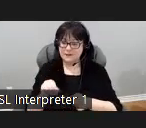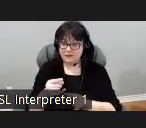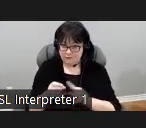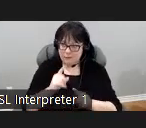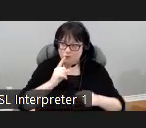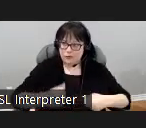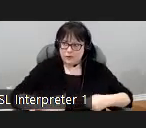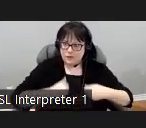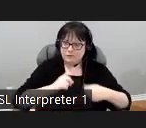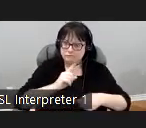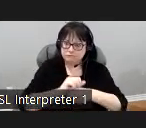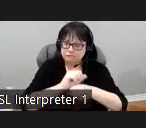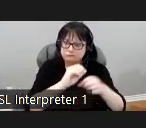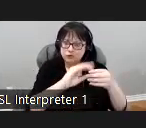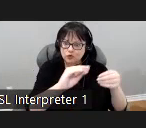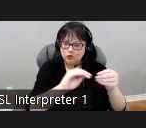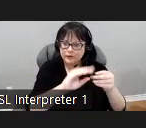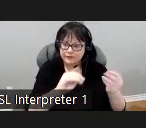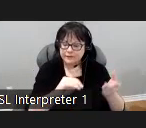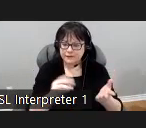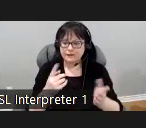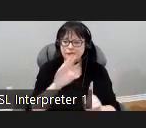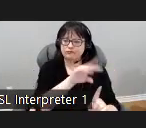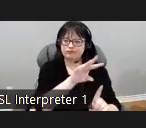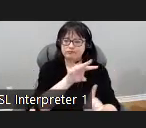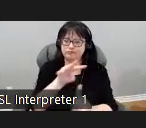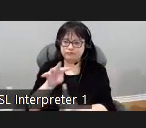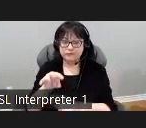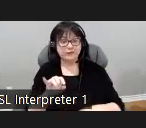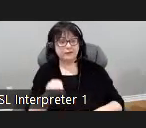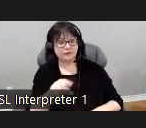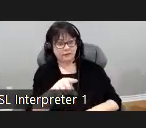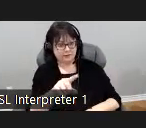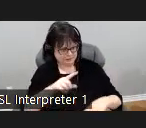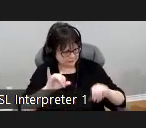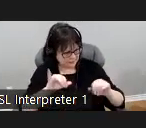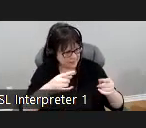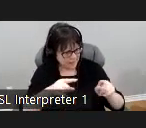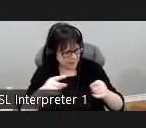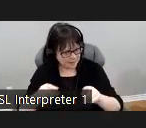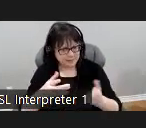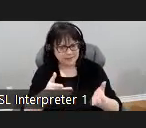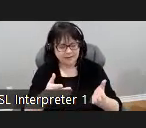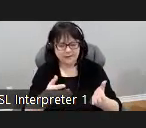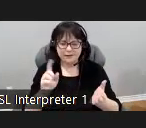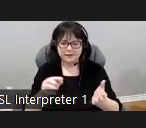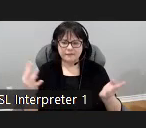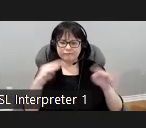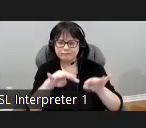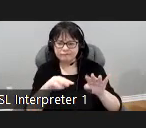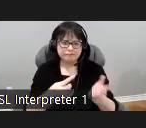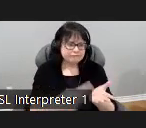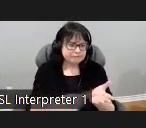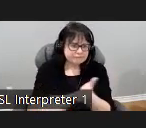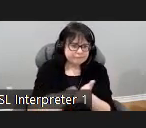these are things that are still happening. And so talking about them and being able to point to the places where